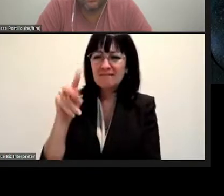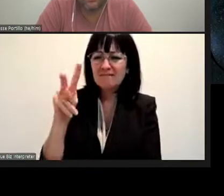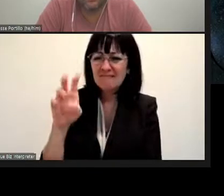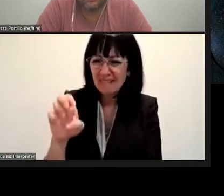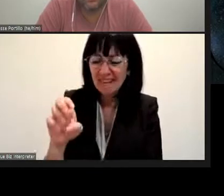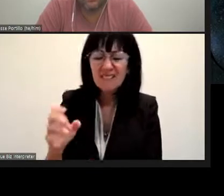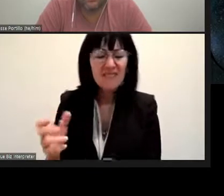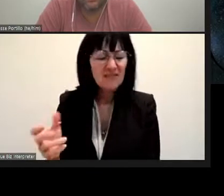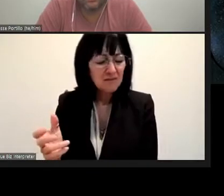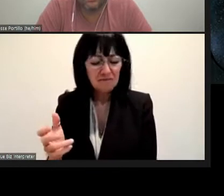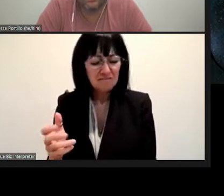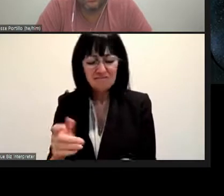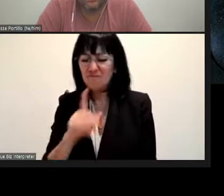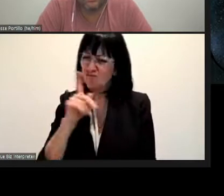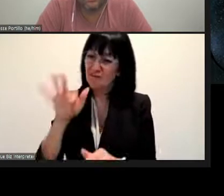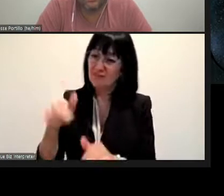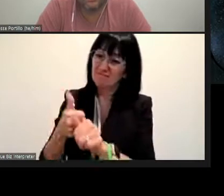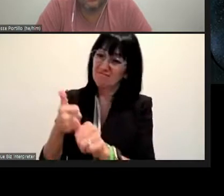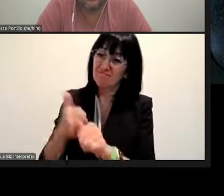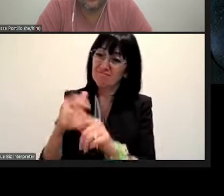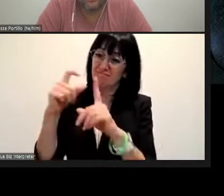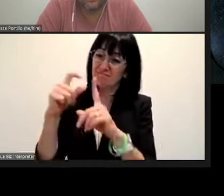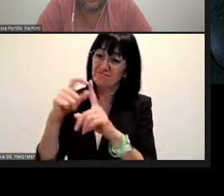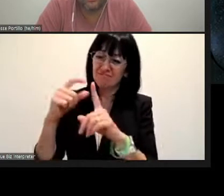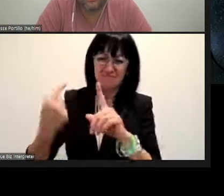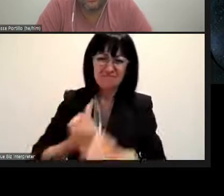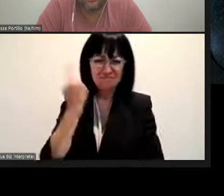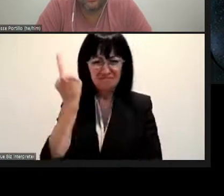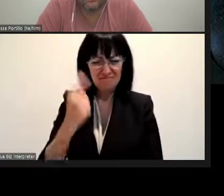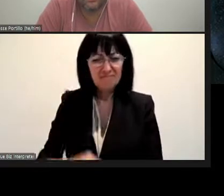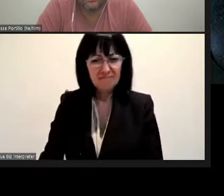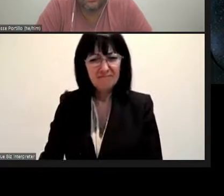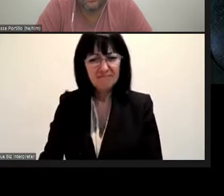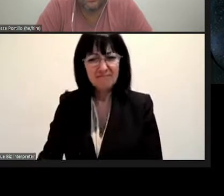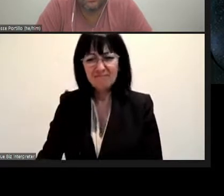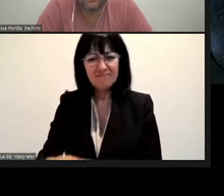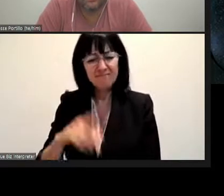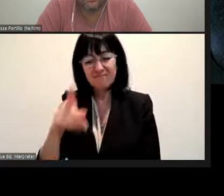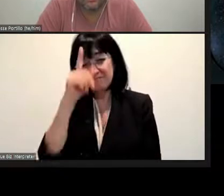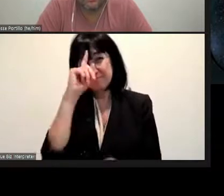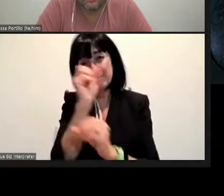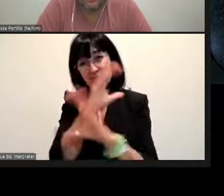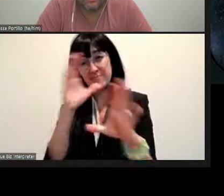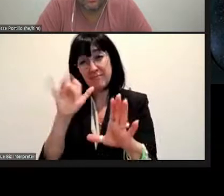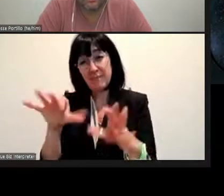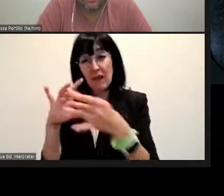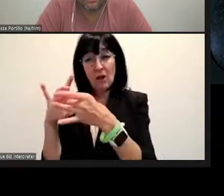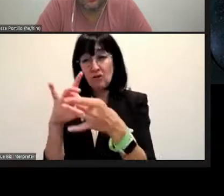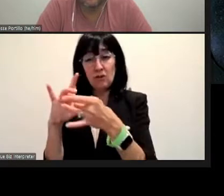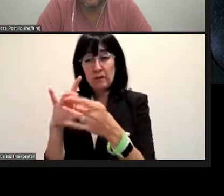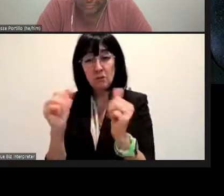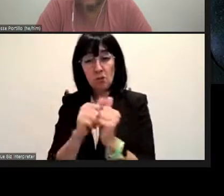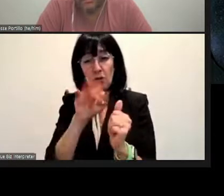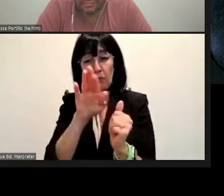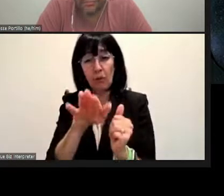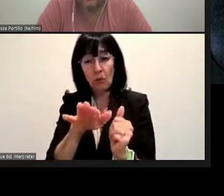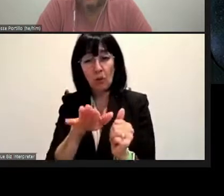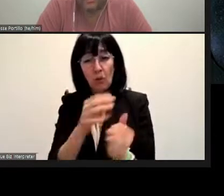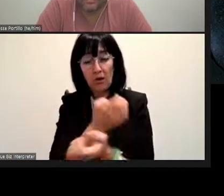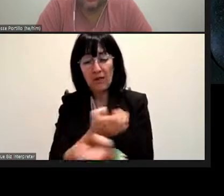it is also something that, if just think about what that relationship is, that's not what you're talking about with your equipment. That's not